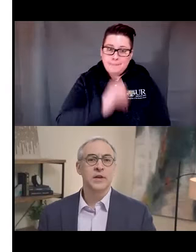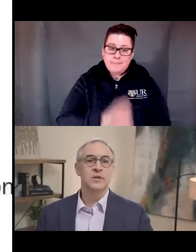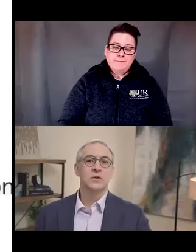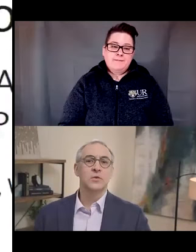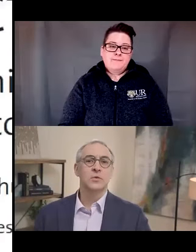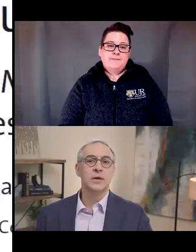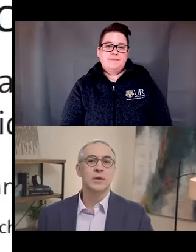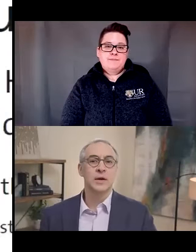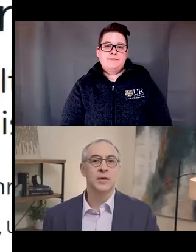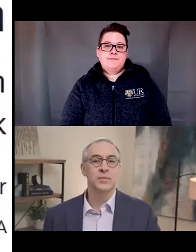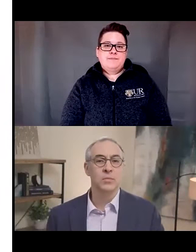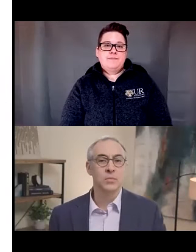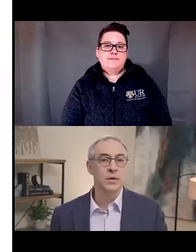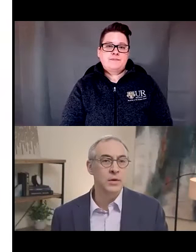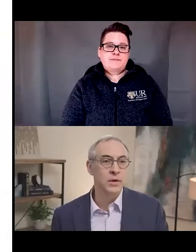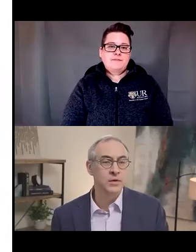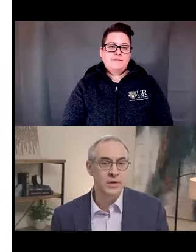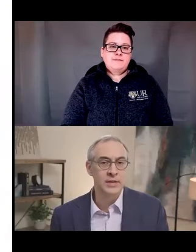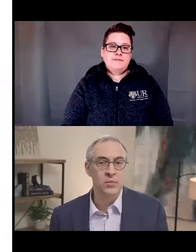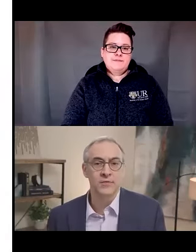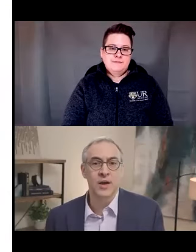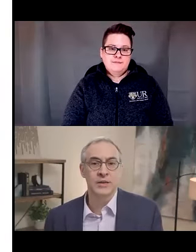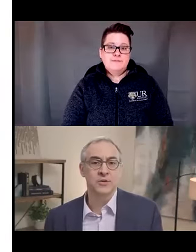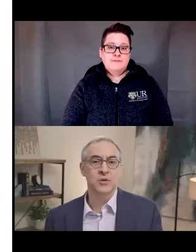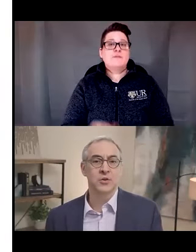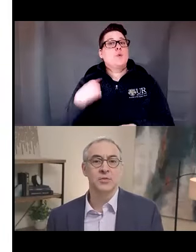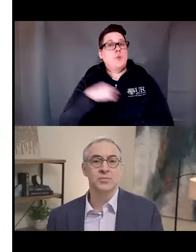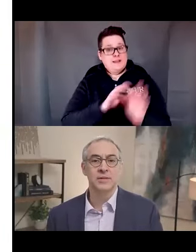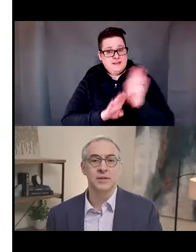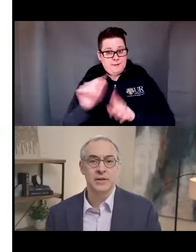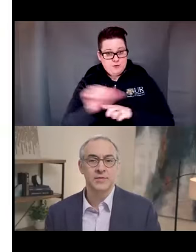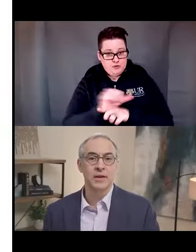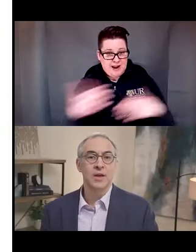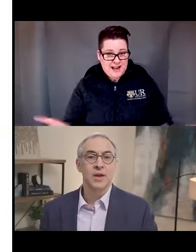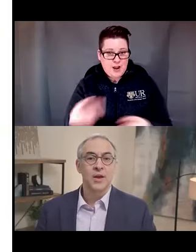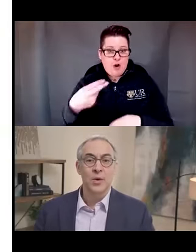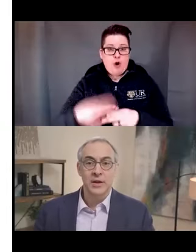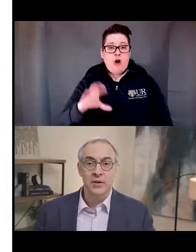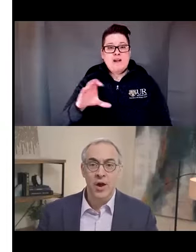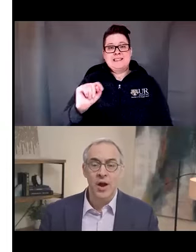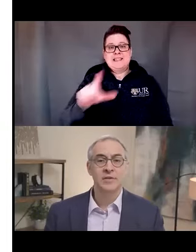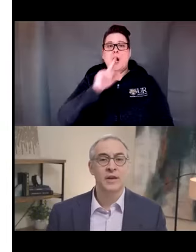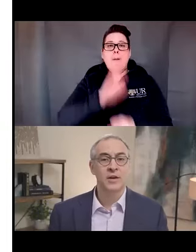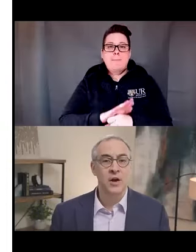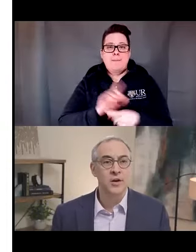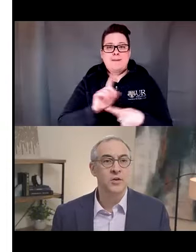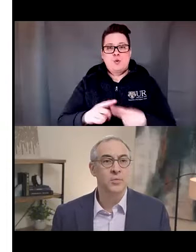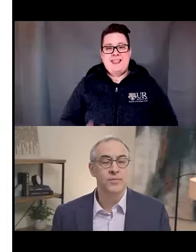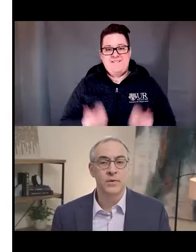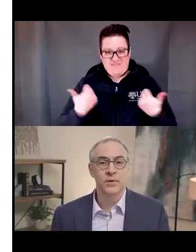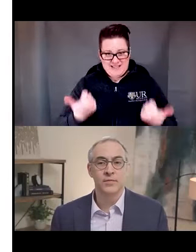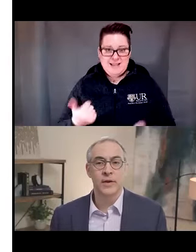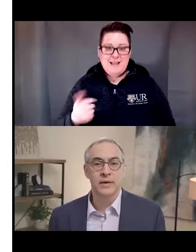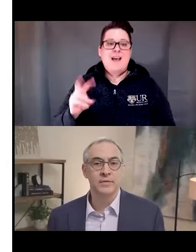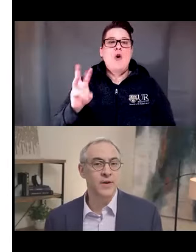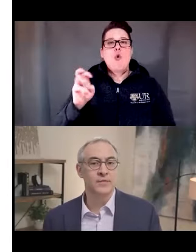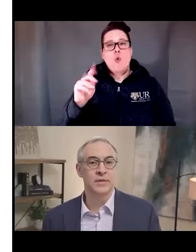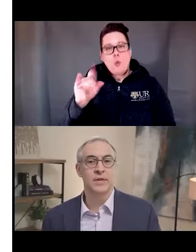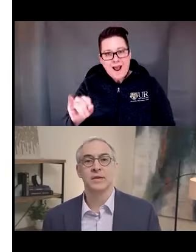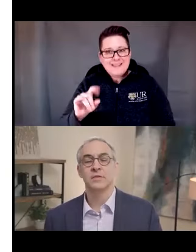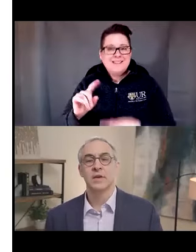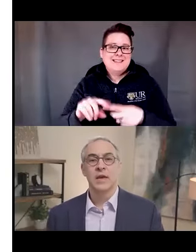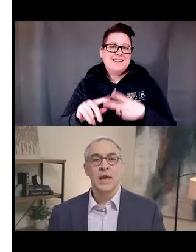was to a training that we developed here called Commitment to Living. Wendy Cross, Ken Connor were very